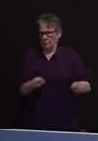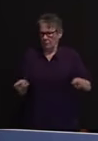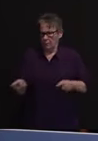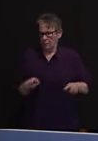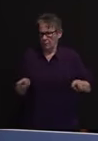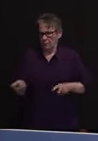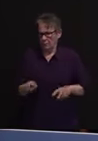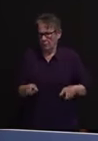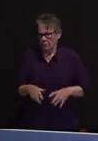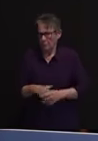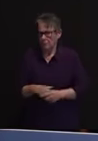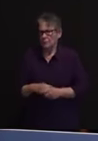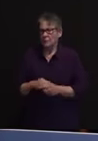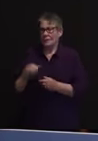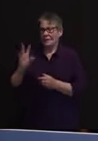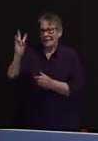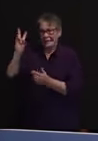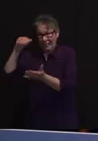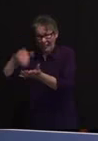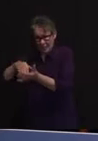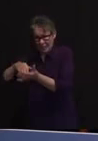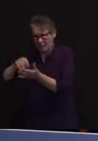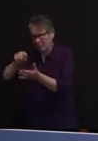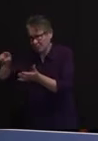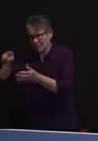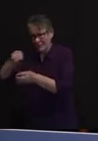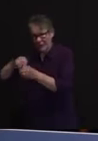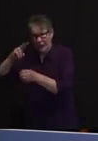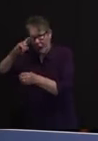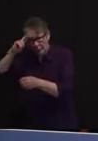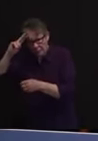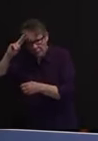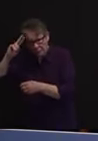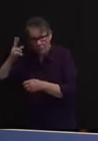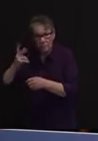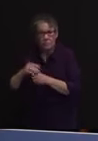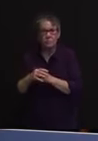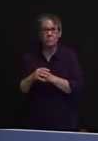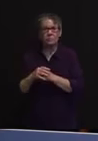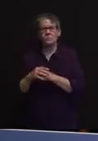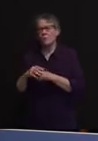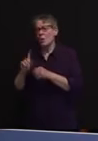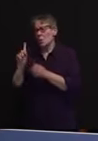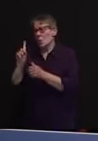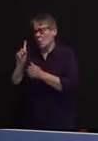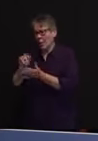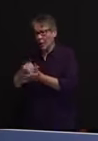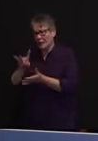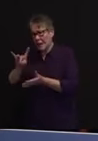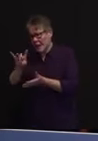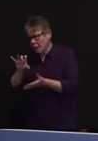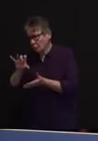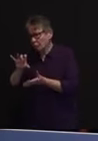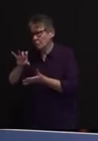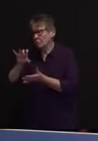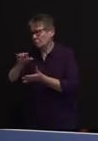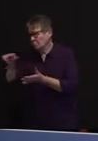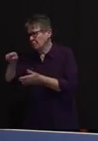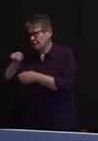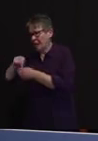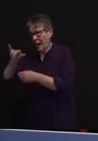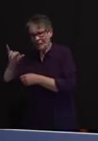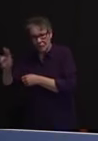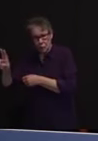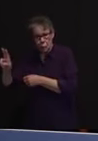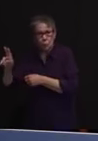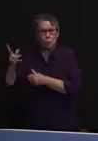know anecdotally that for whatever reasons, the CEOs, as they made rounds this weekend, reported into me